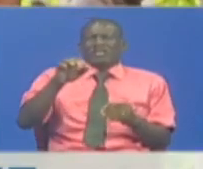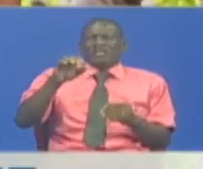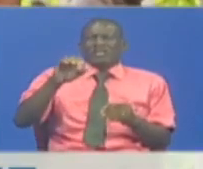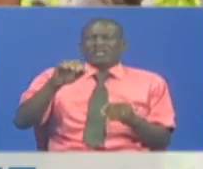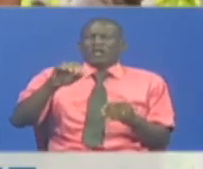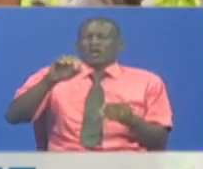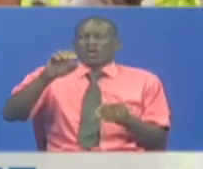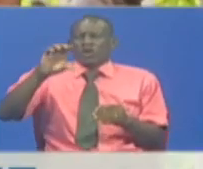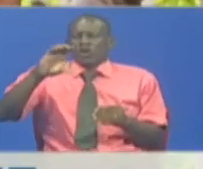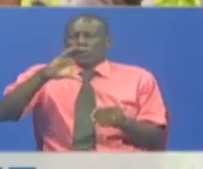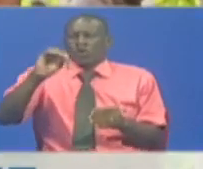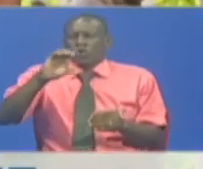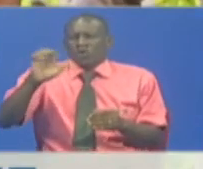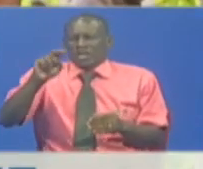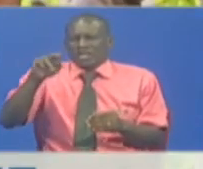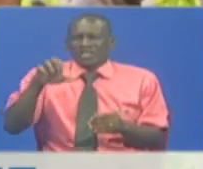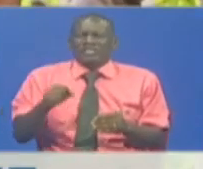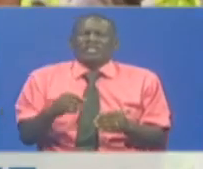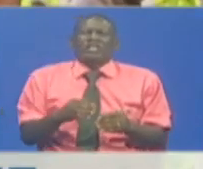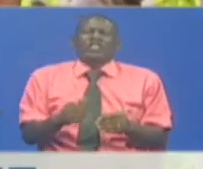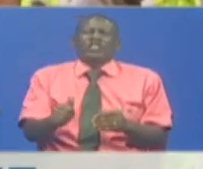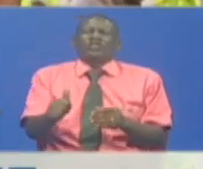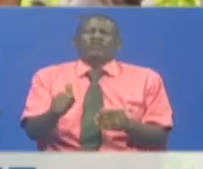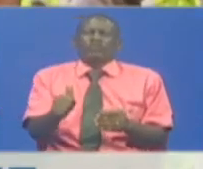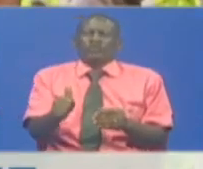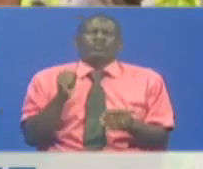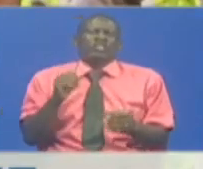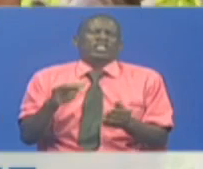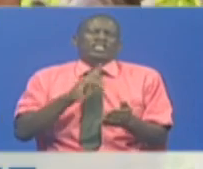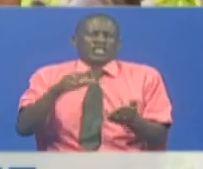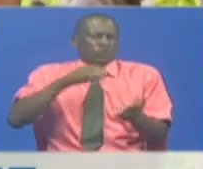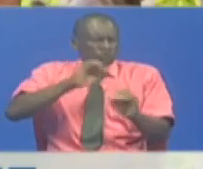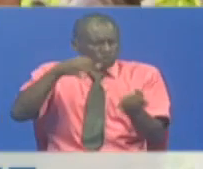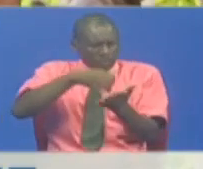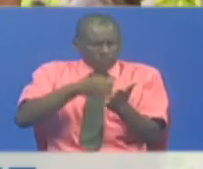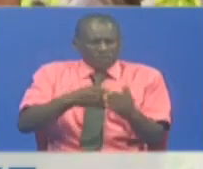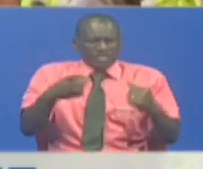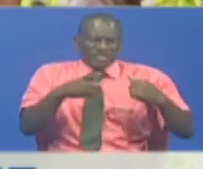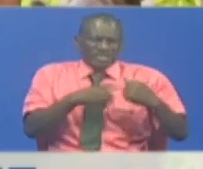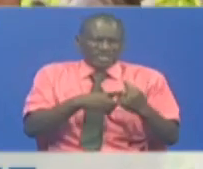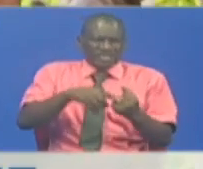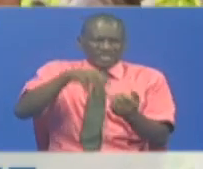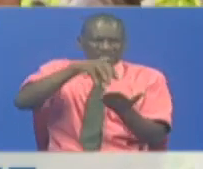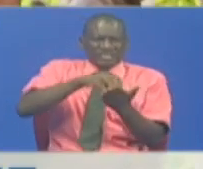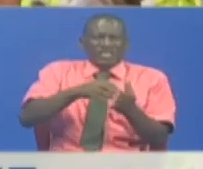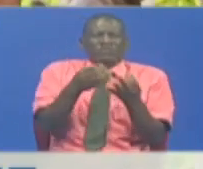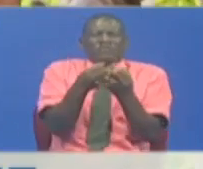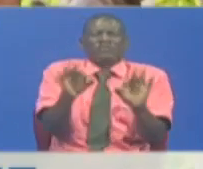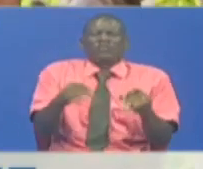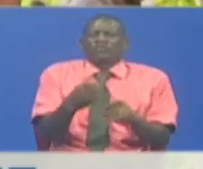denied six counts of fraud and was released on a cash bail of 200,000 shillings.